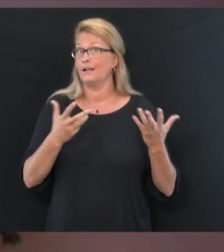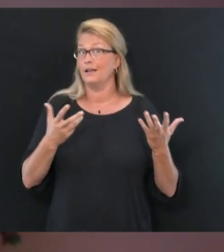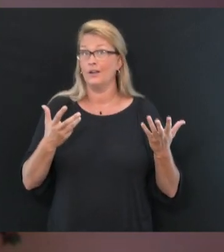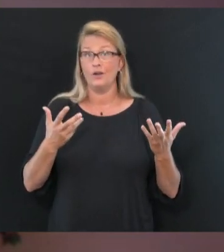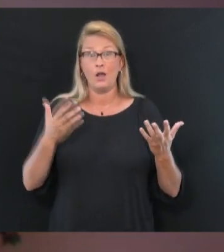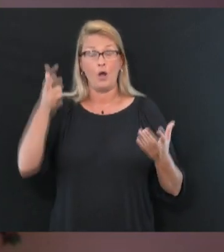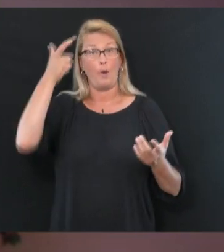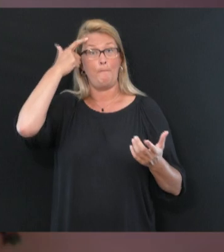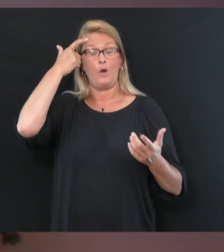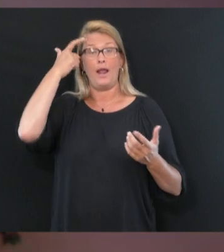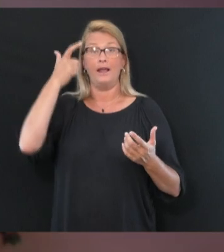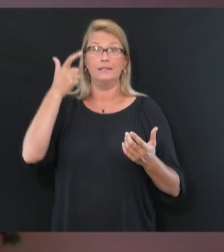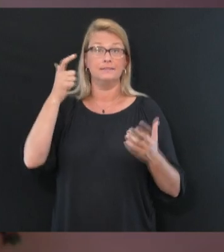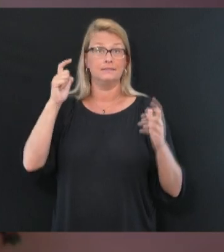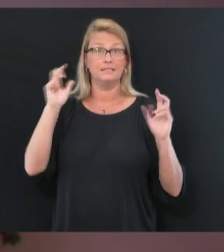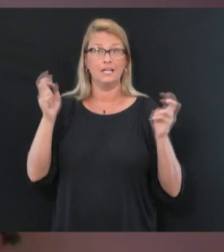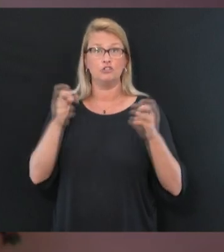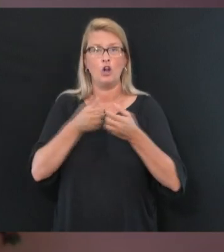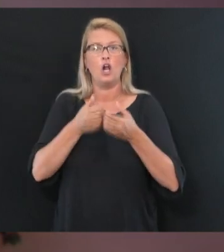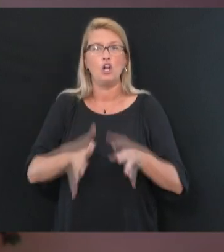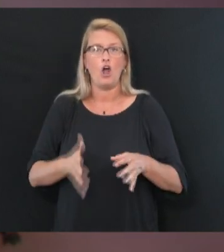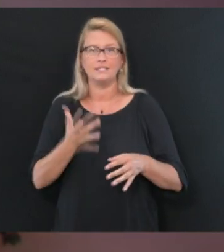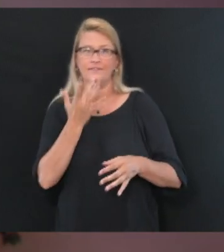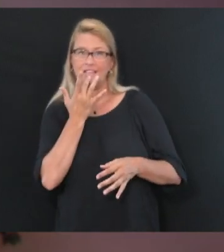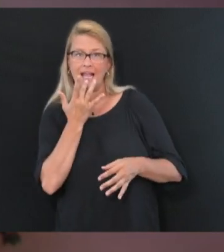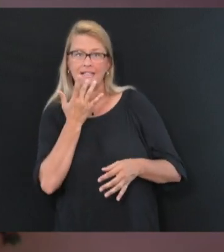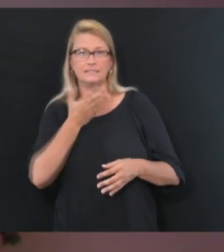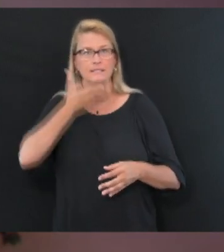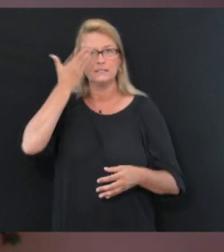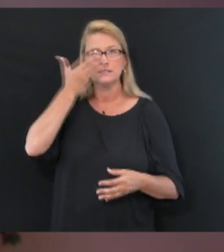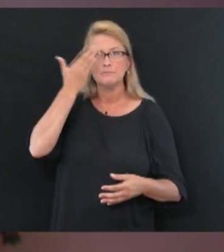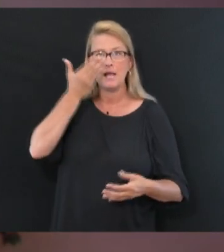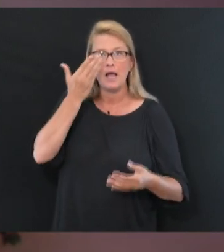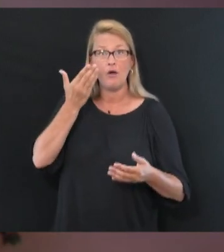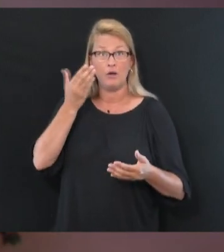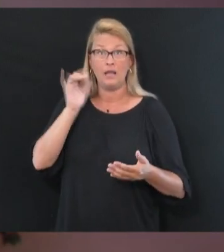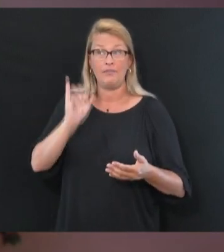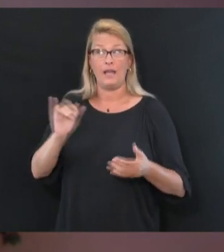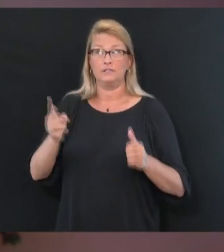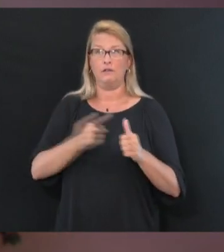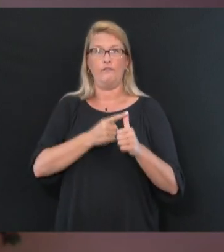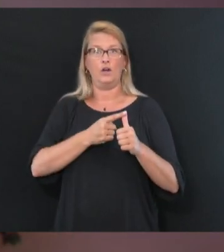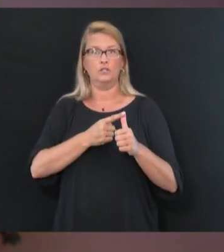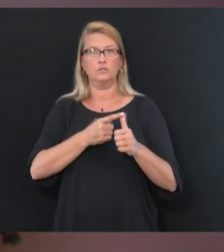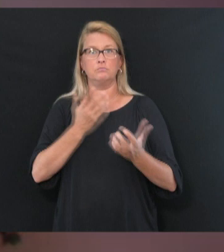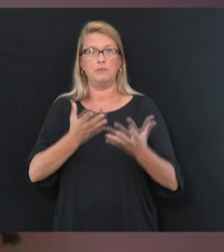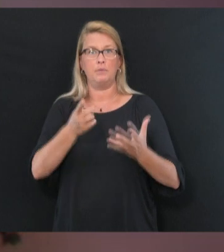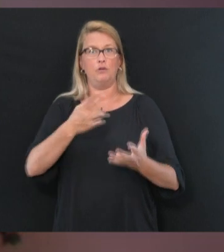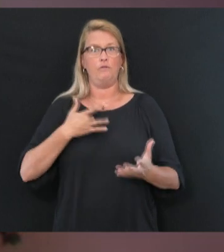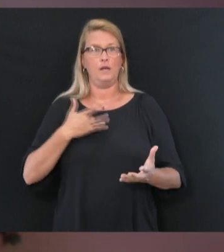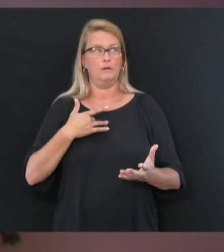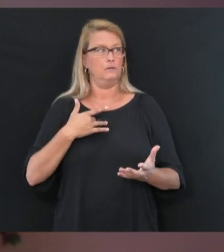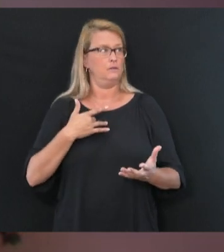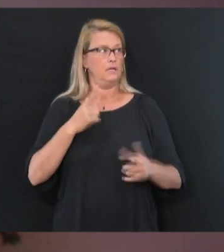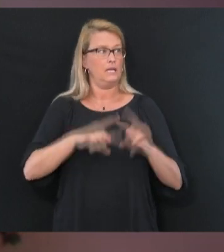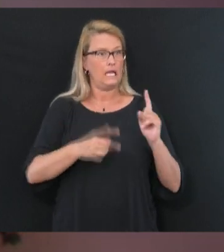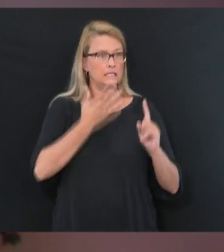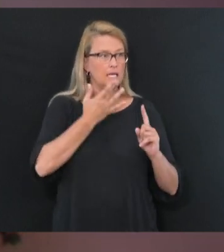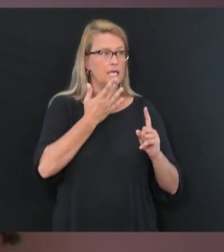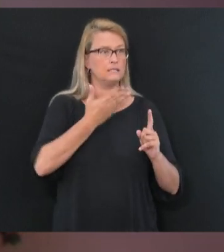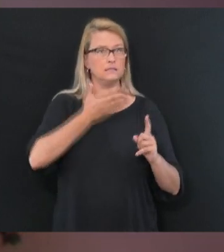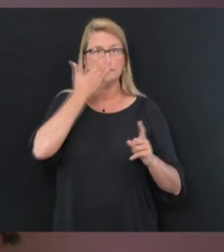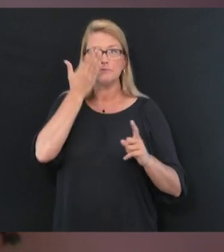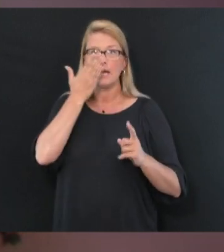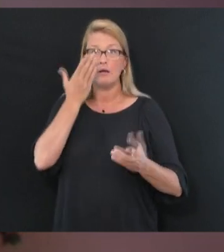that loss of taste and smell is one of the major sort of signs that you might have COVID-19, but other things like